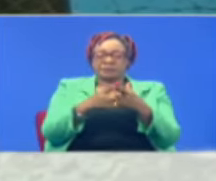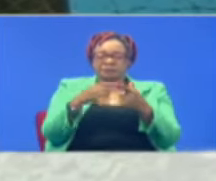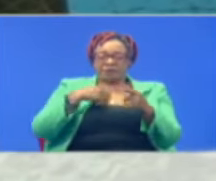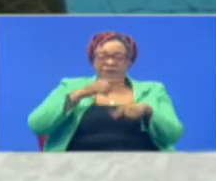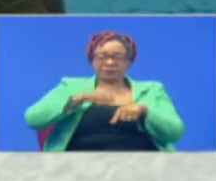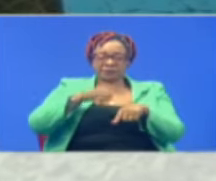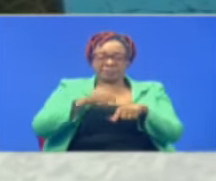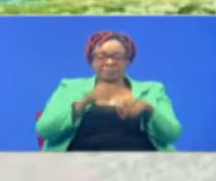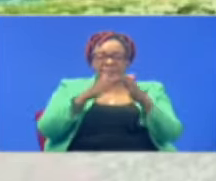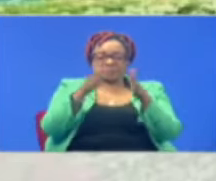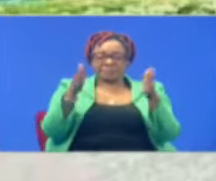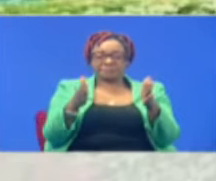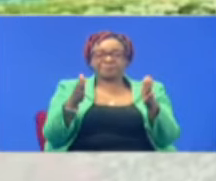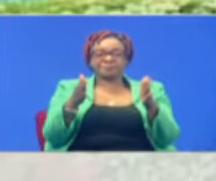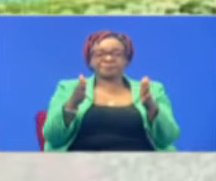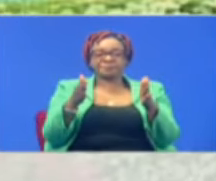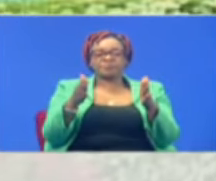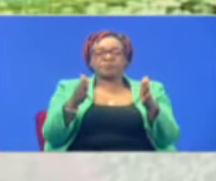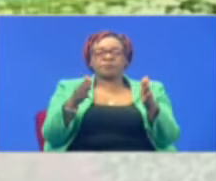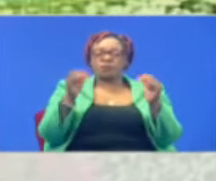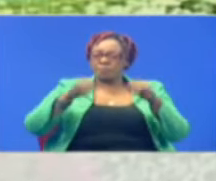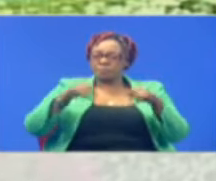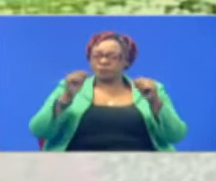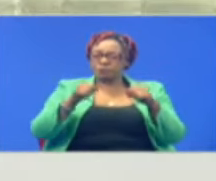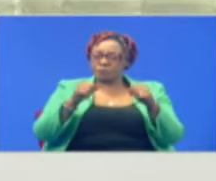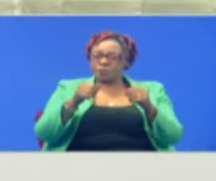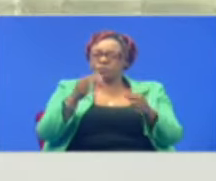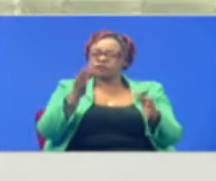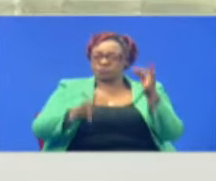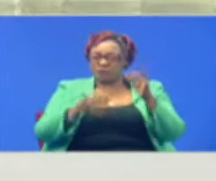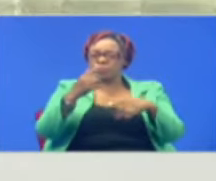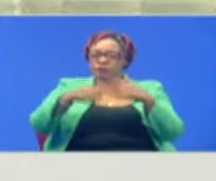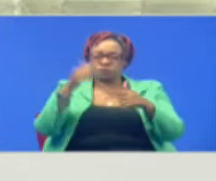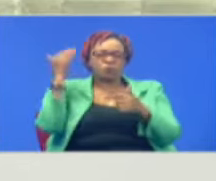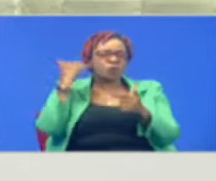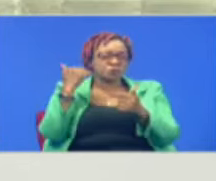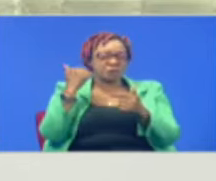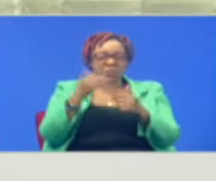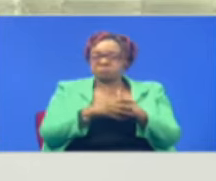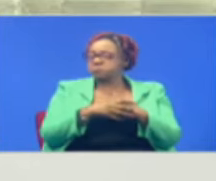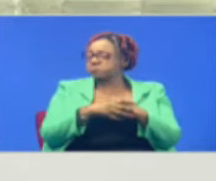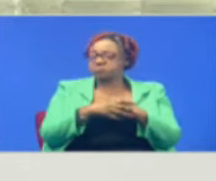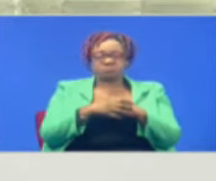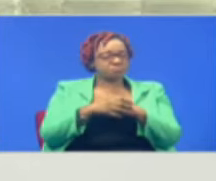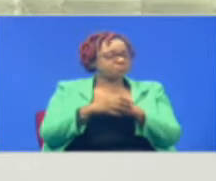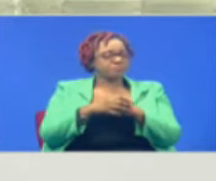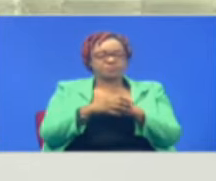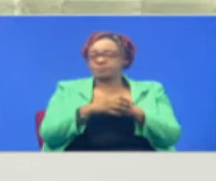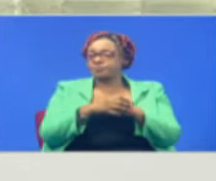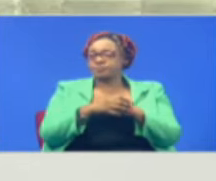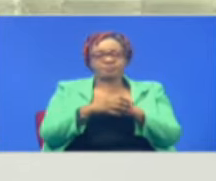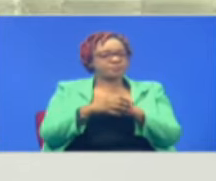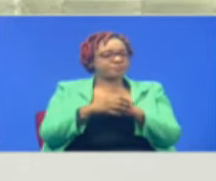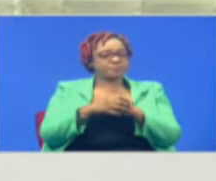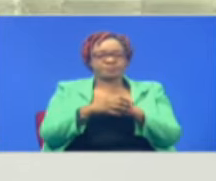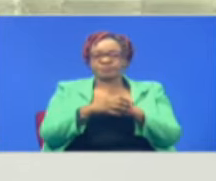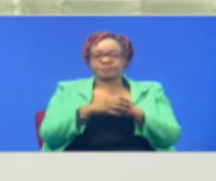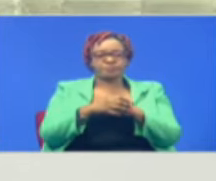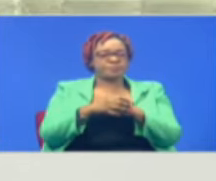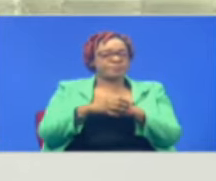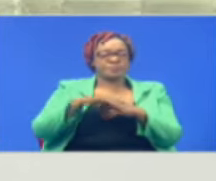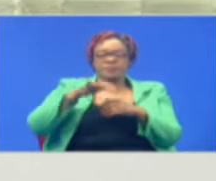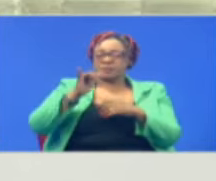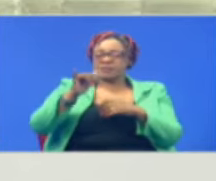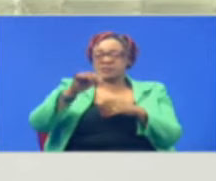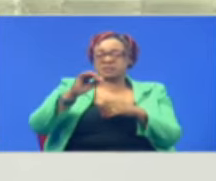to the order of the court, can they still stand trial? No. That would be double jeopardy because they've already been, it